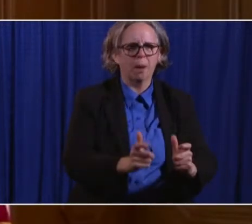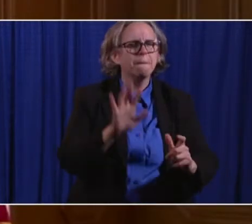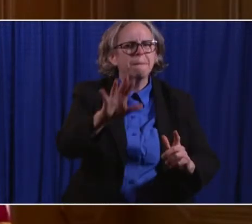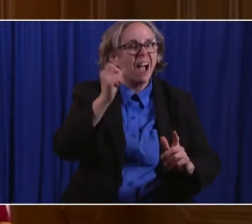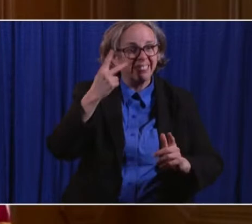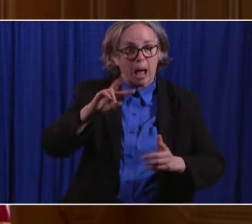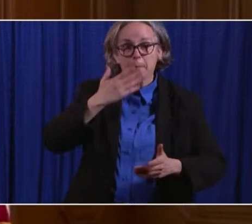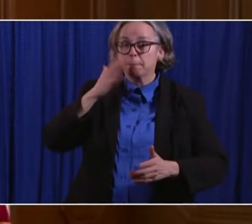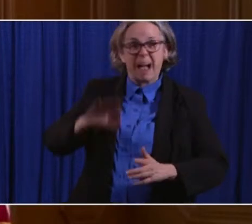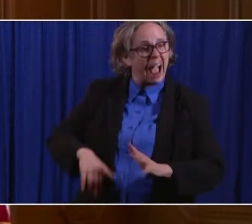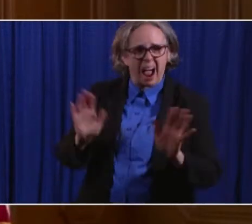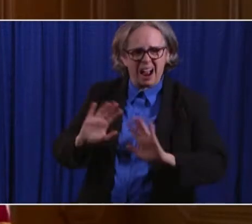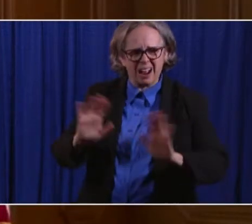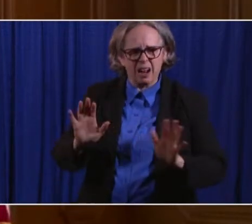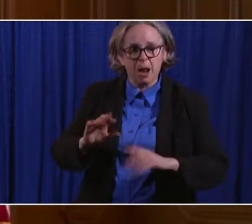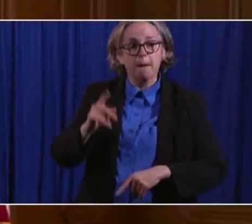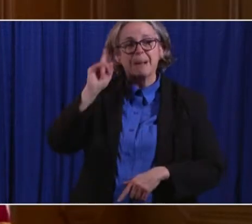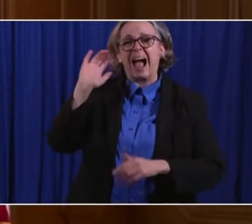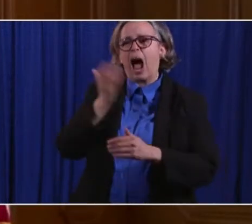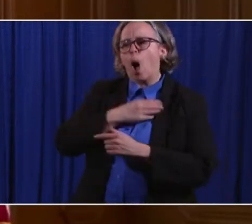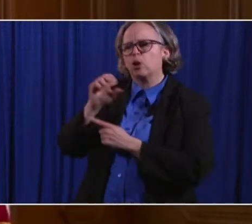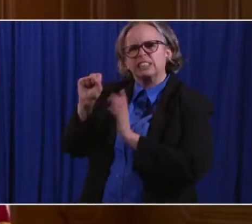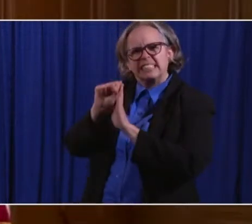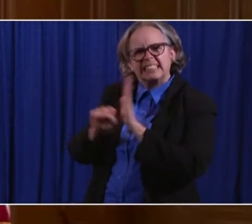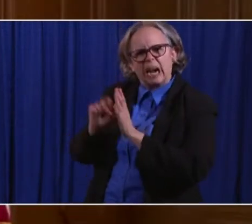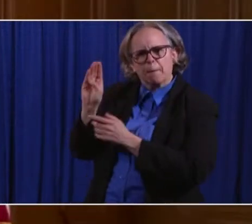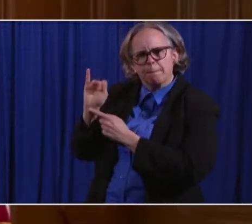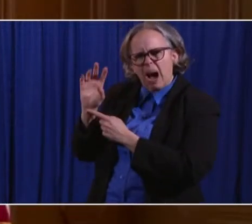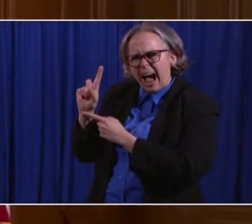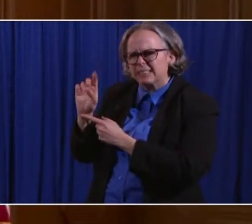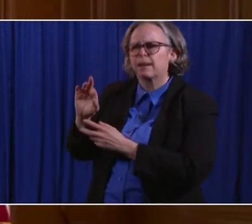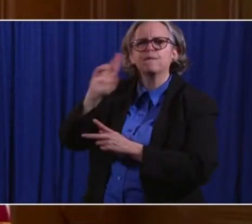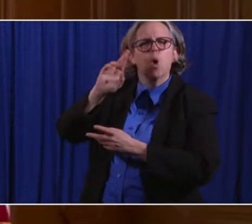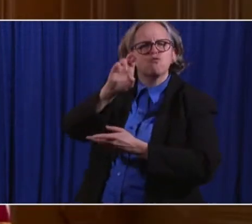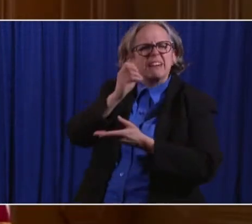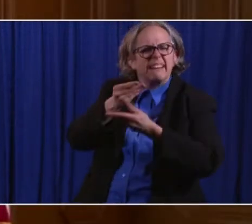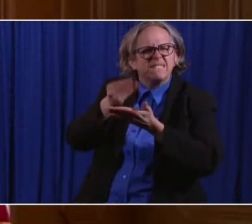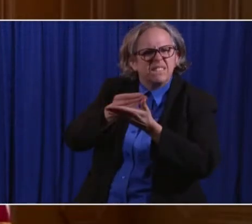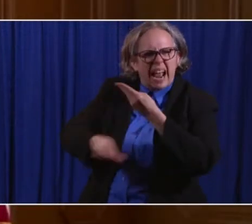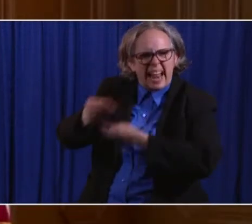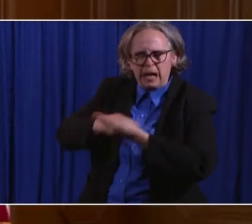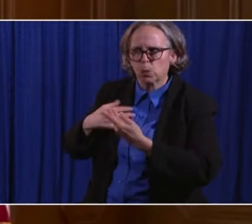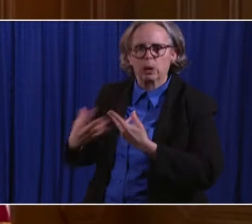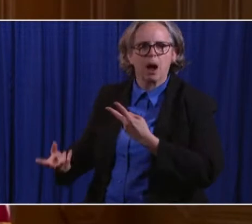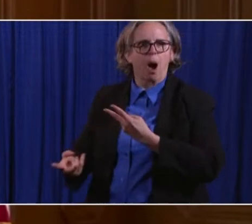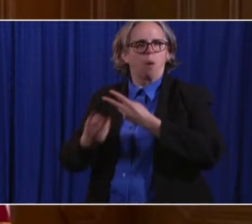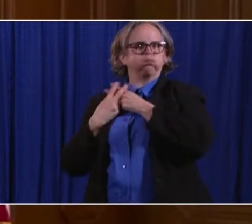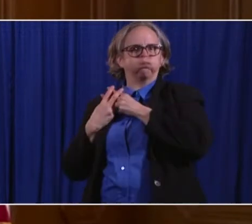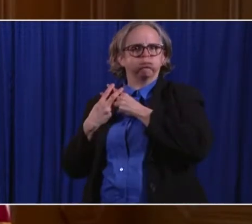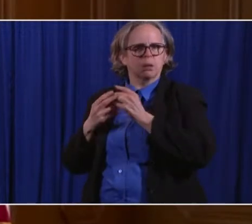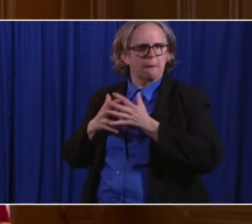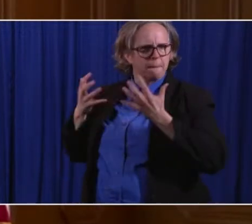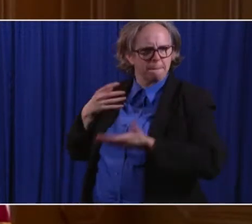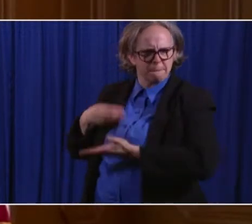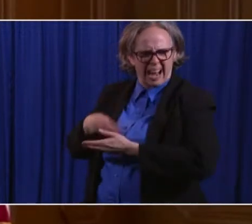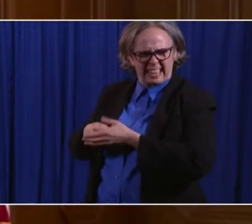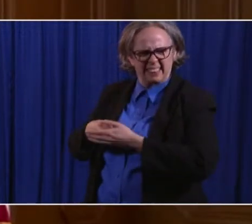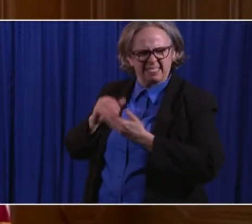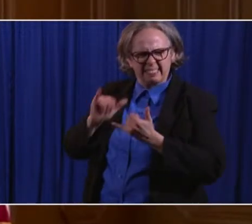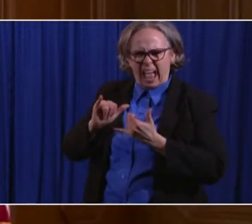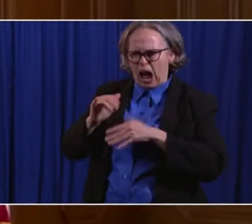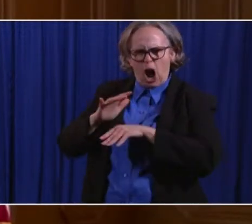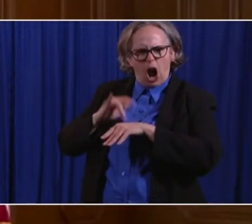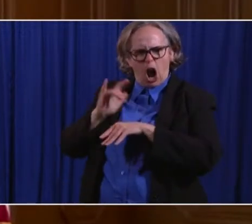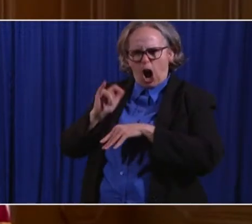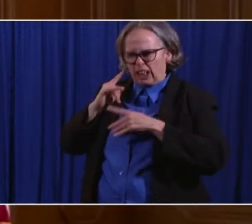bonds. We made these hard choices early on in the pandemic, tightening our belt because, frankly, we did